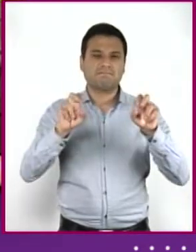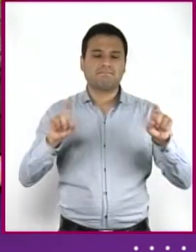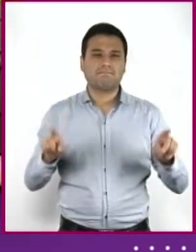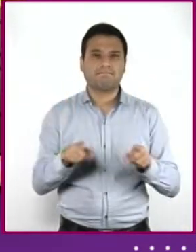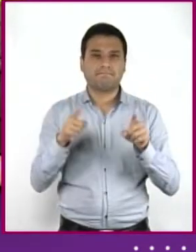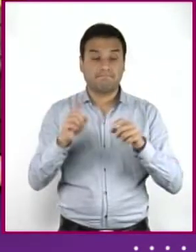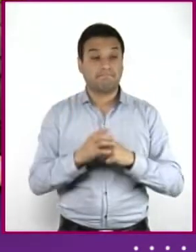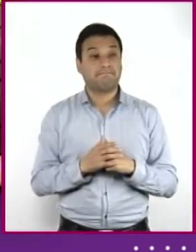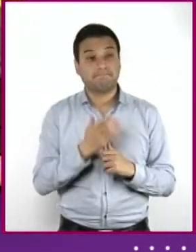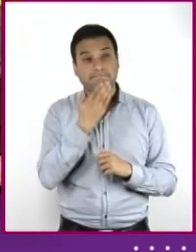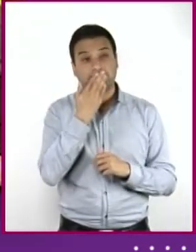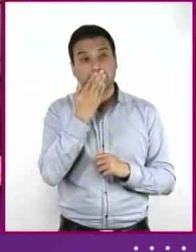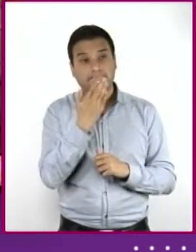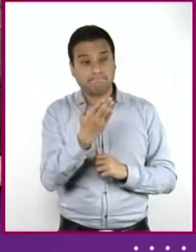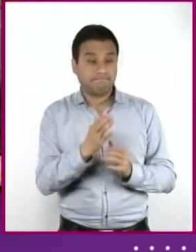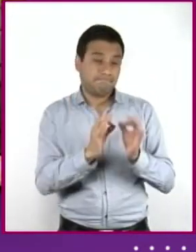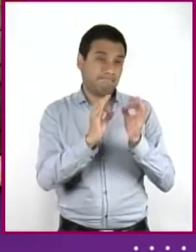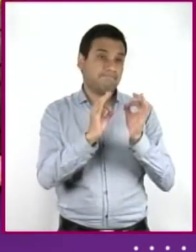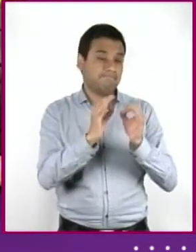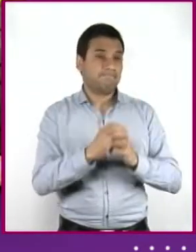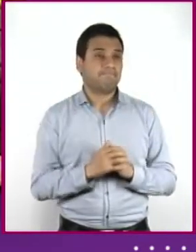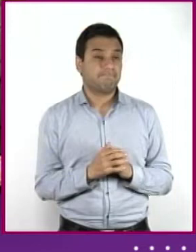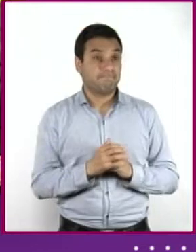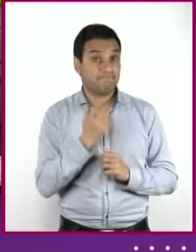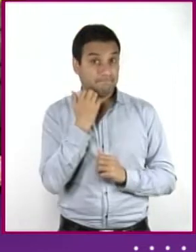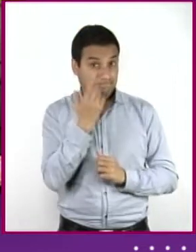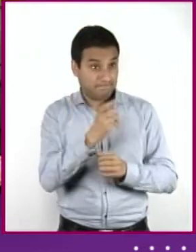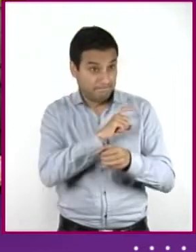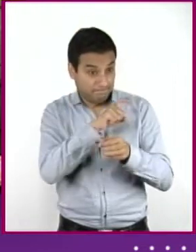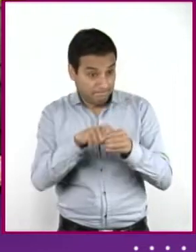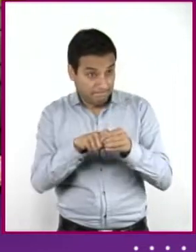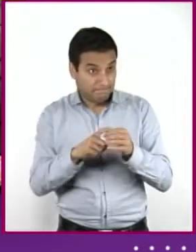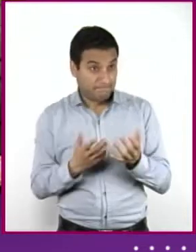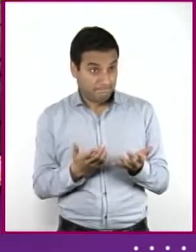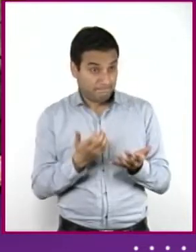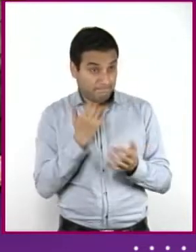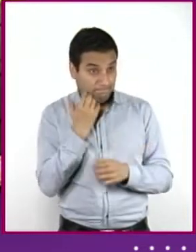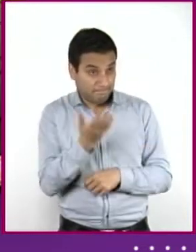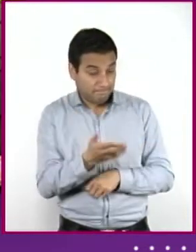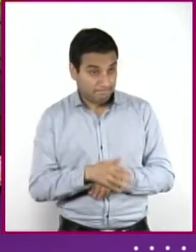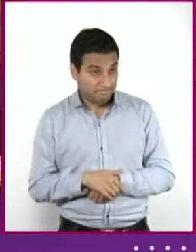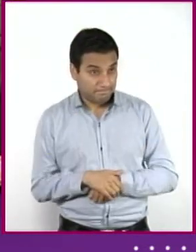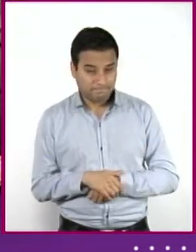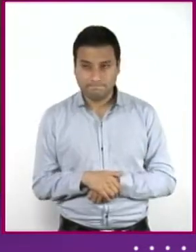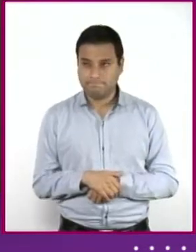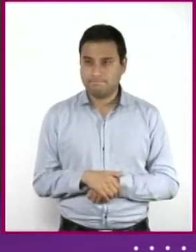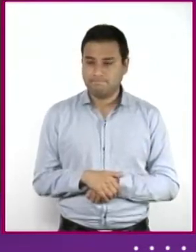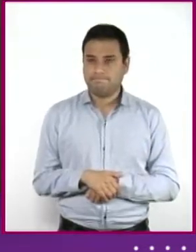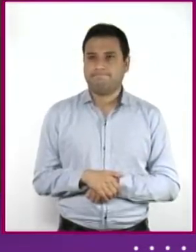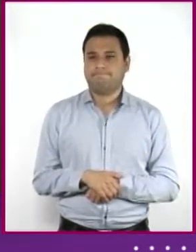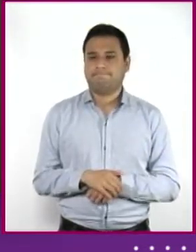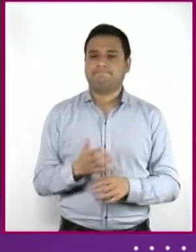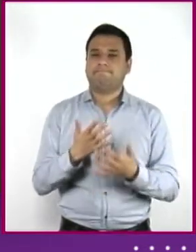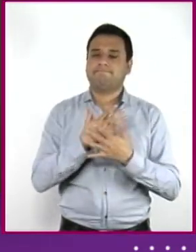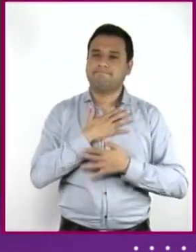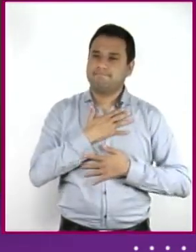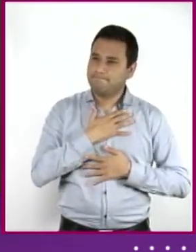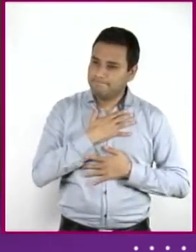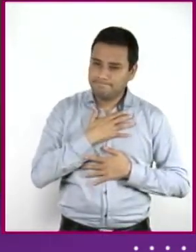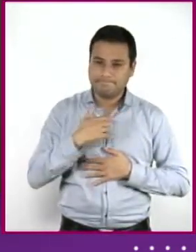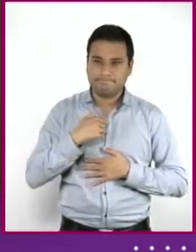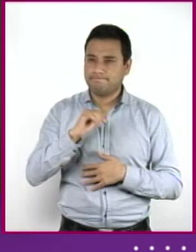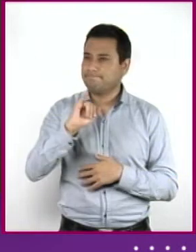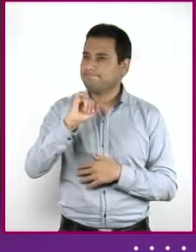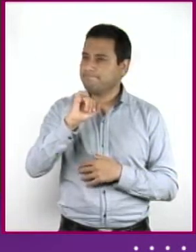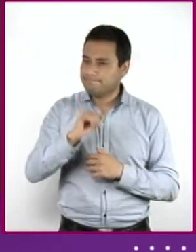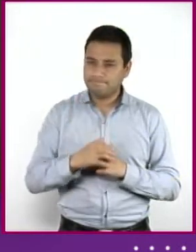Sarasvati, you are ideal. Would you like to join me in this new radio project? Oh, Jerónimo, I would love